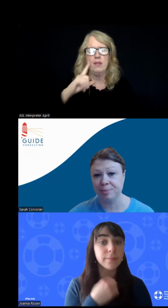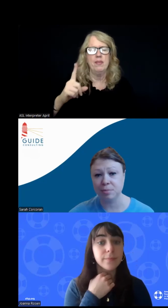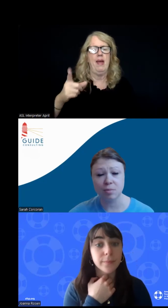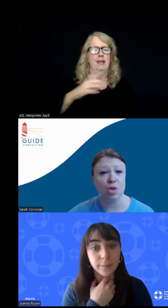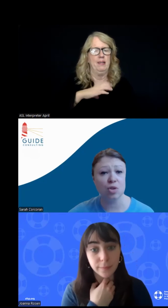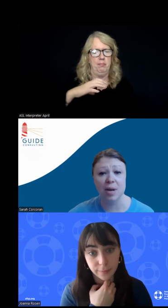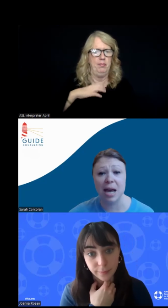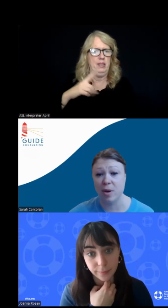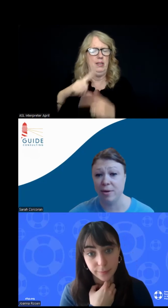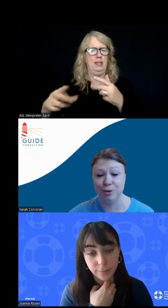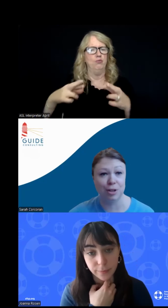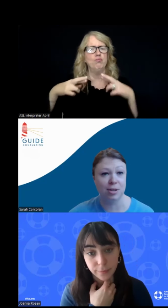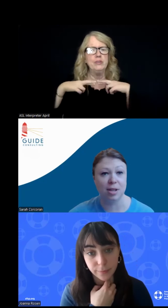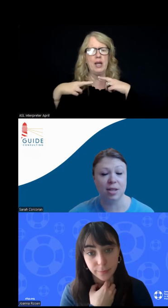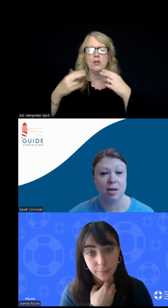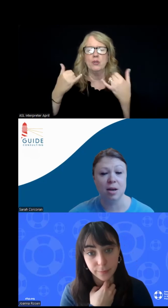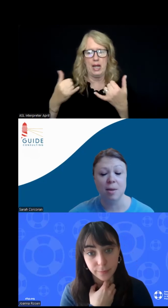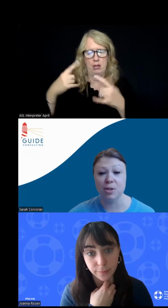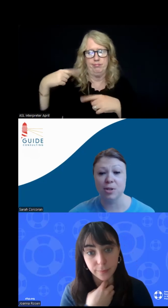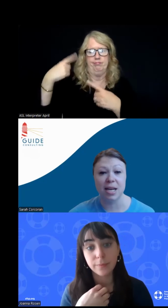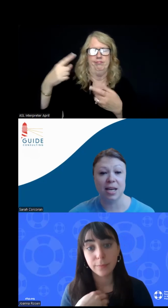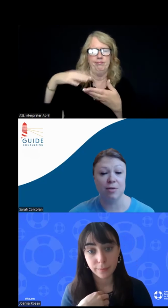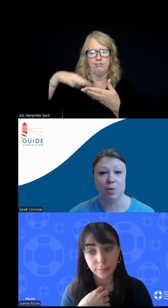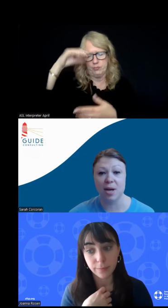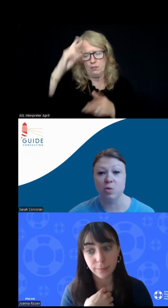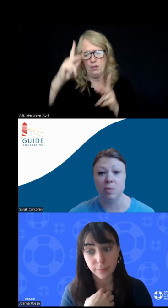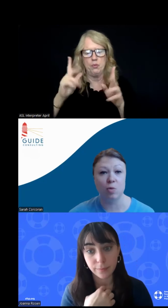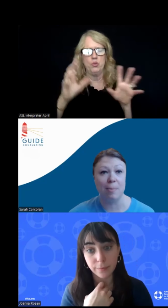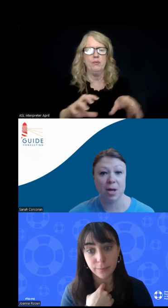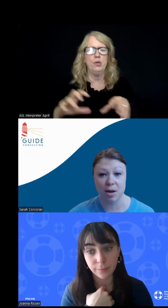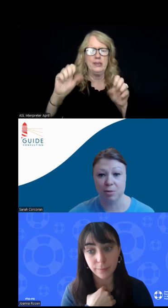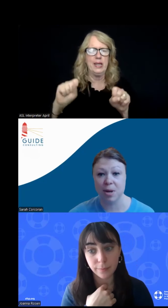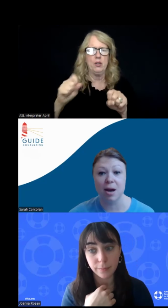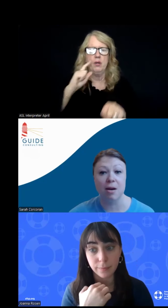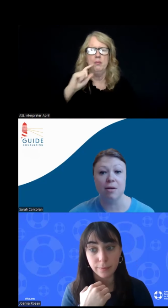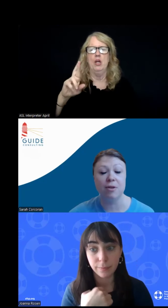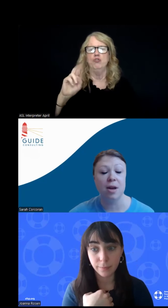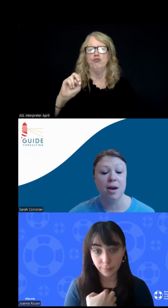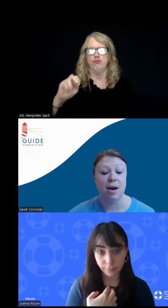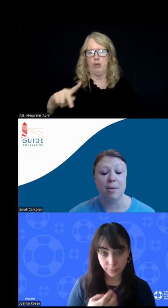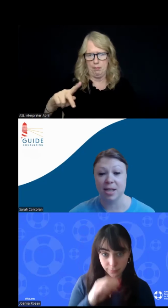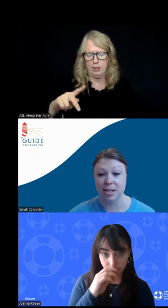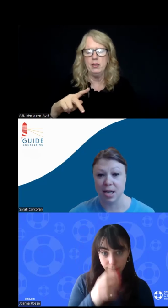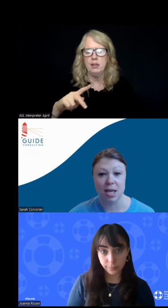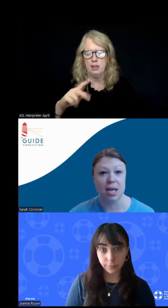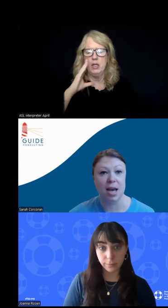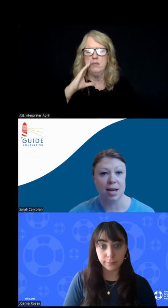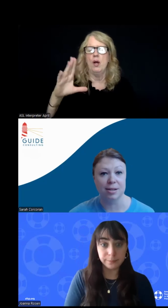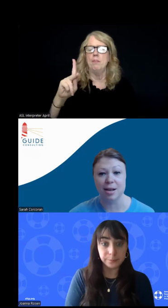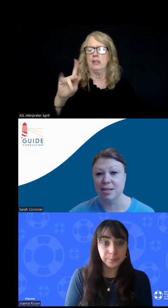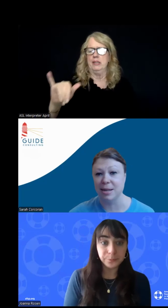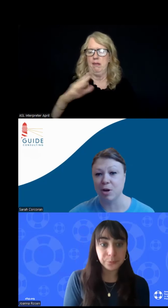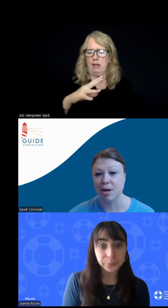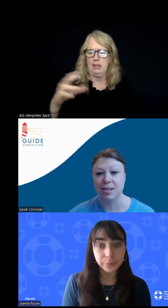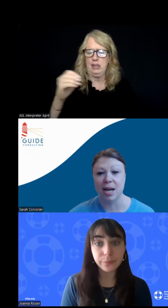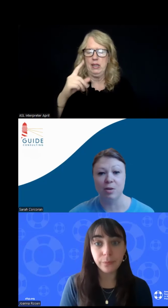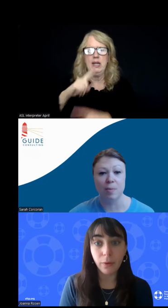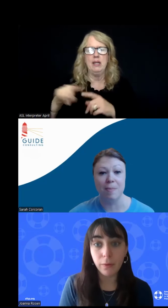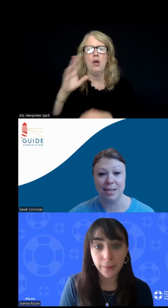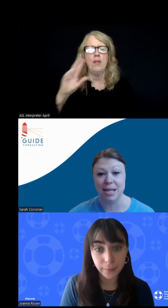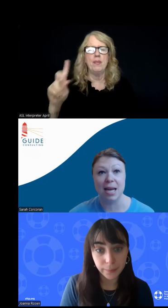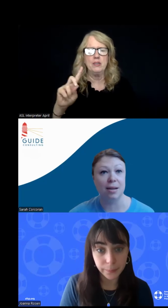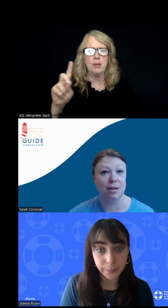retiring. So now we've learned that the person taking over the reins will be Rep. Guthrie of Kentucky, and on the Democratic side,